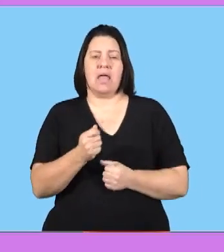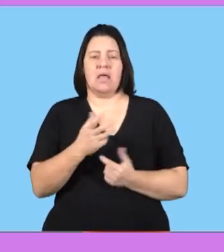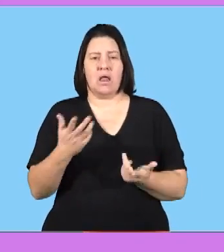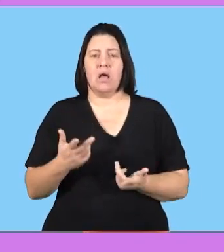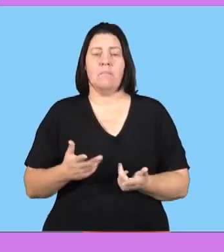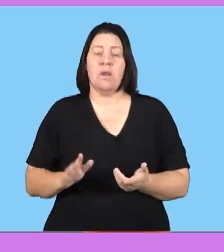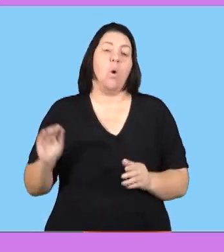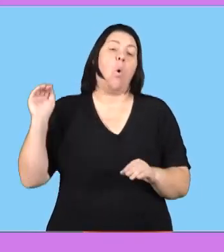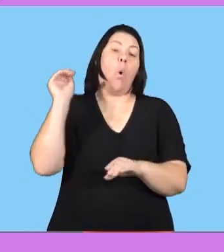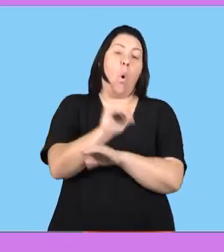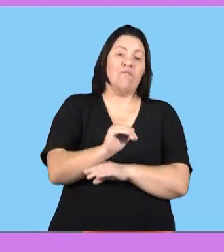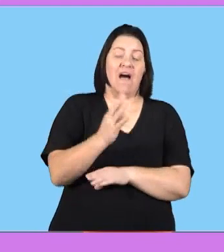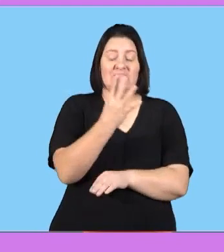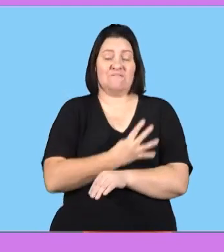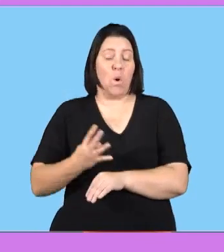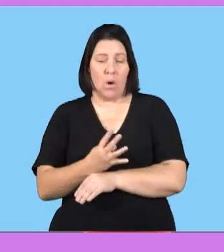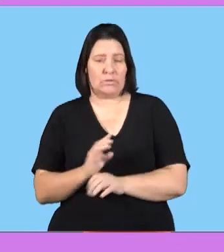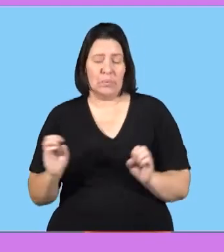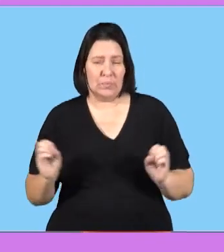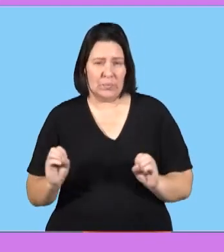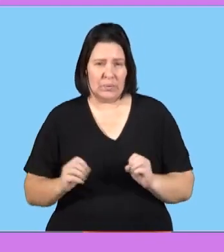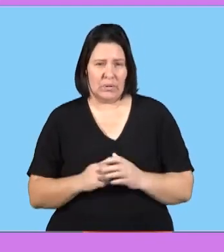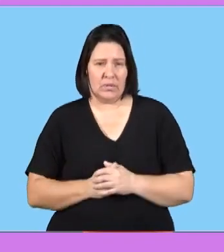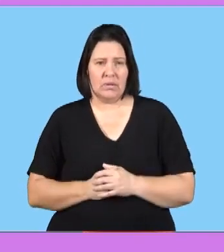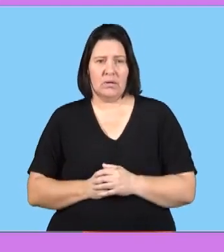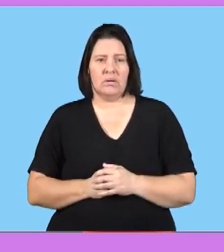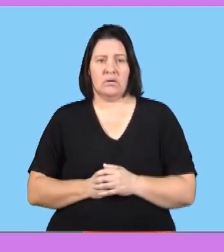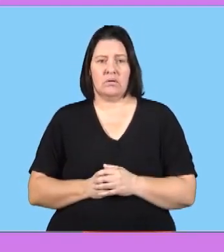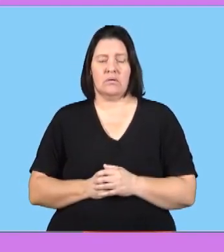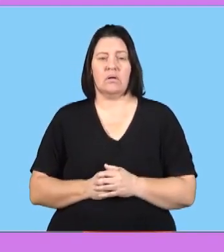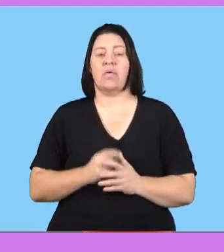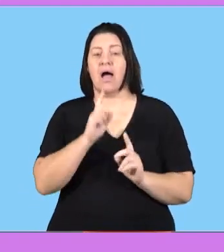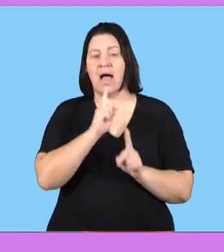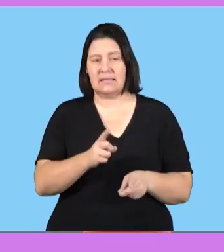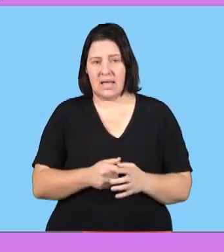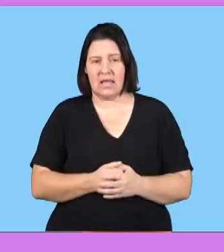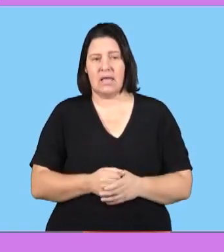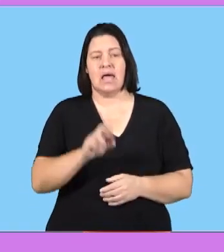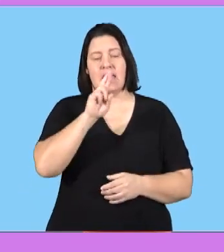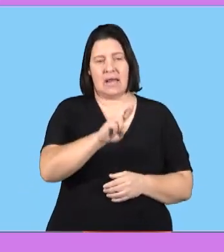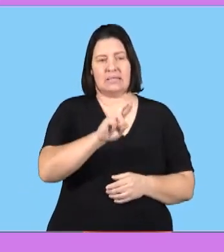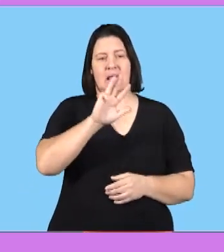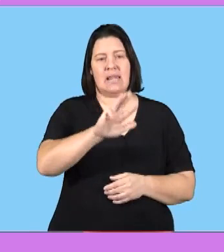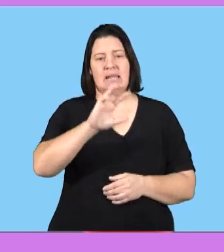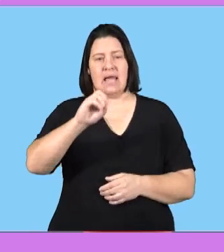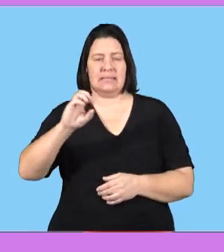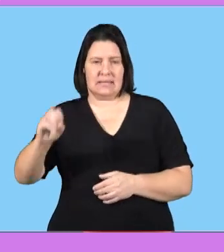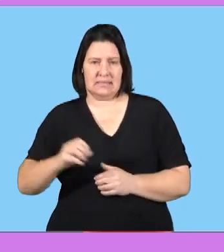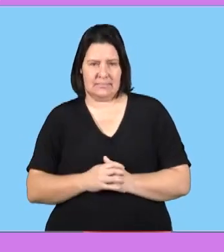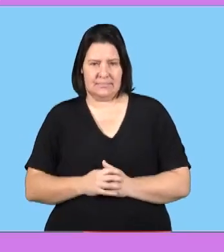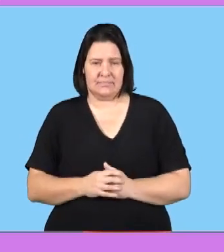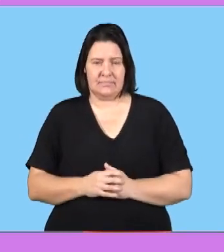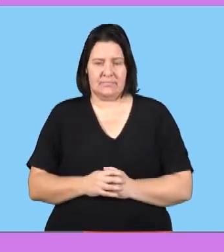long as they did not exceed 4 hours, it is still the same amount. The answer is 900